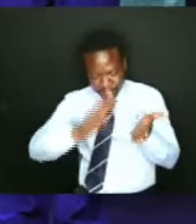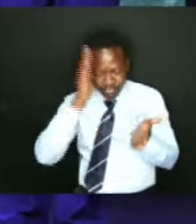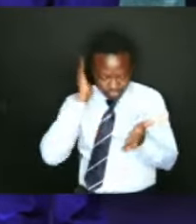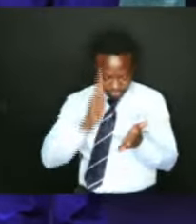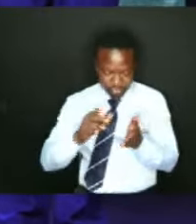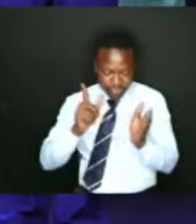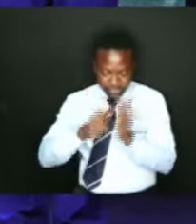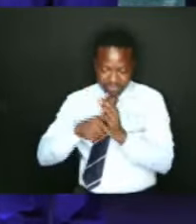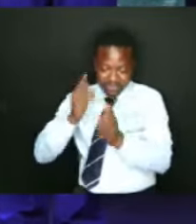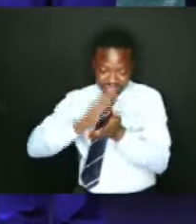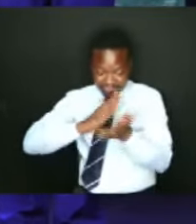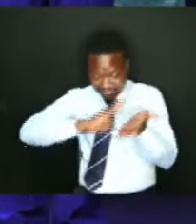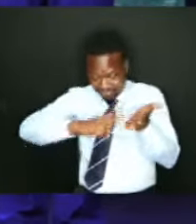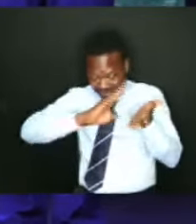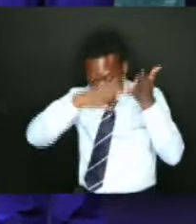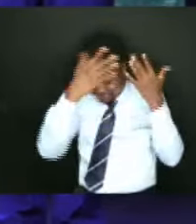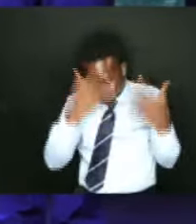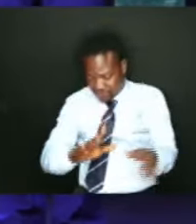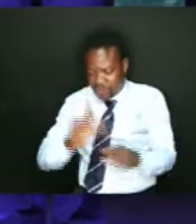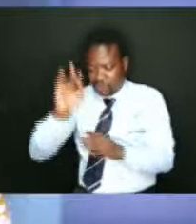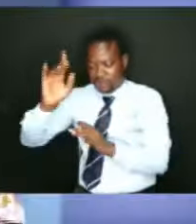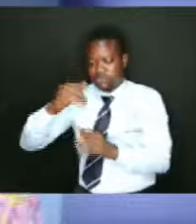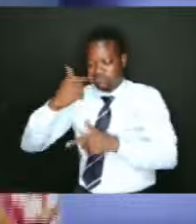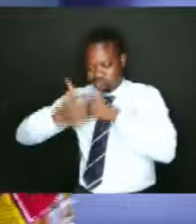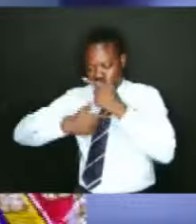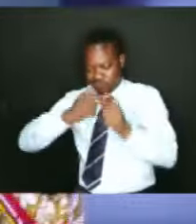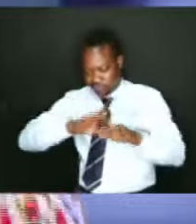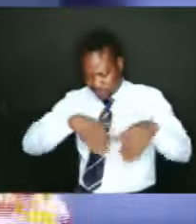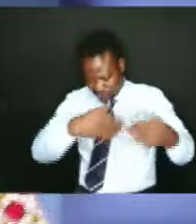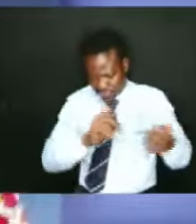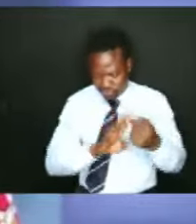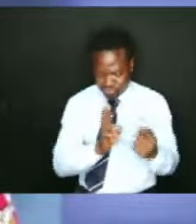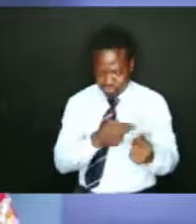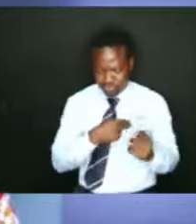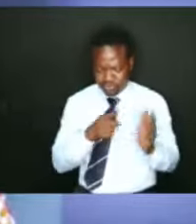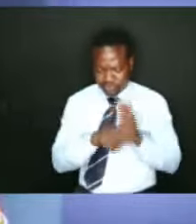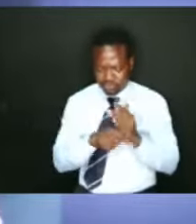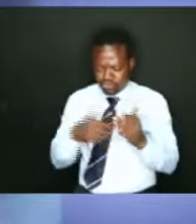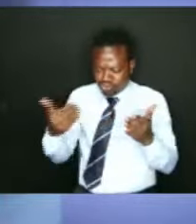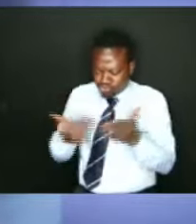And we receive favor from Him. We also receive times of